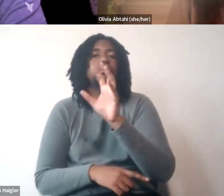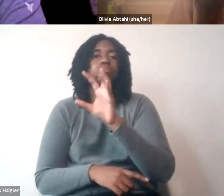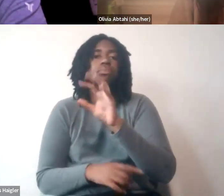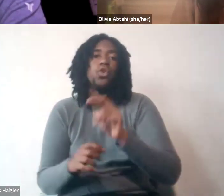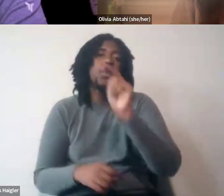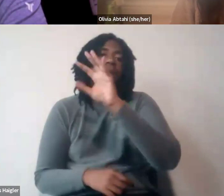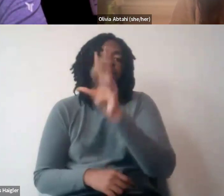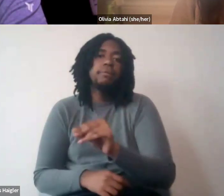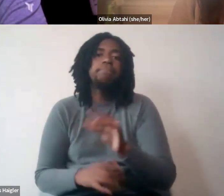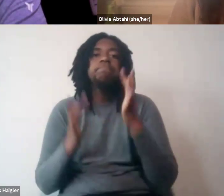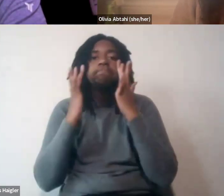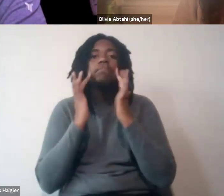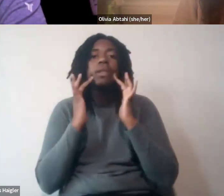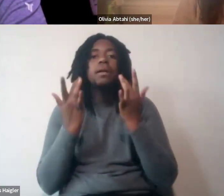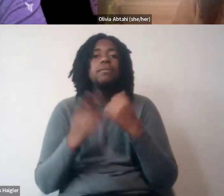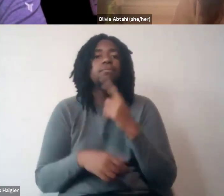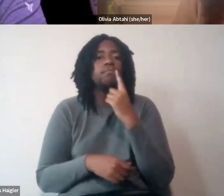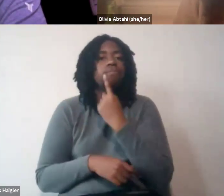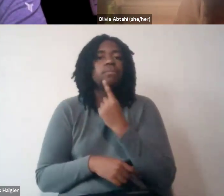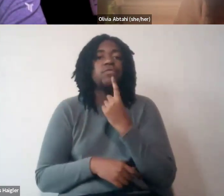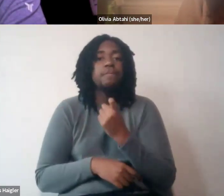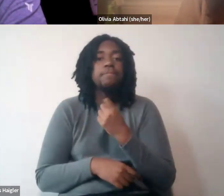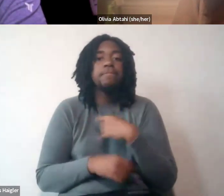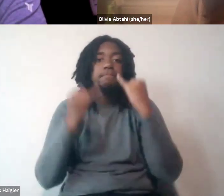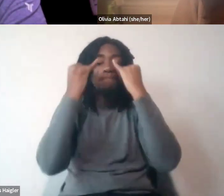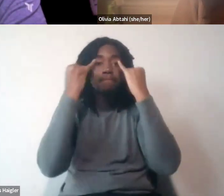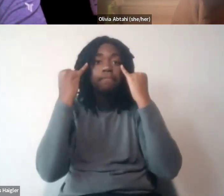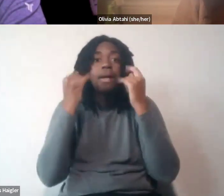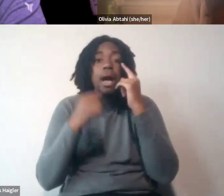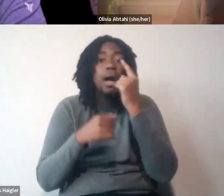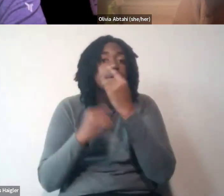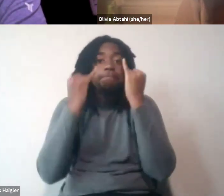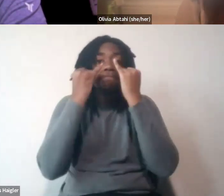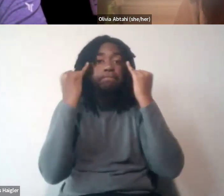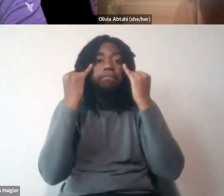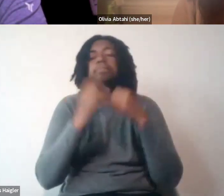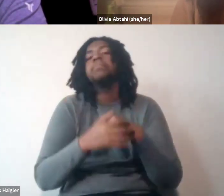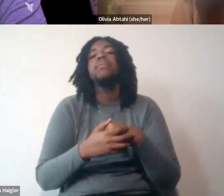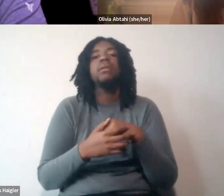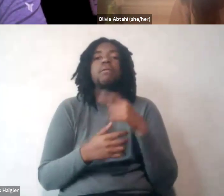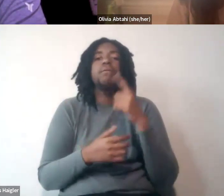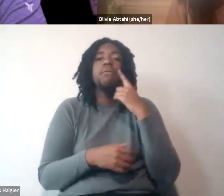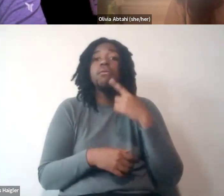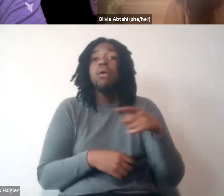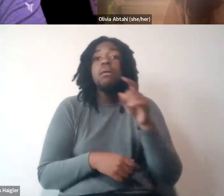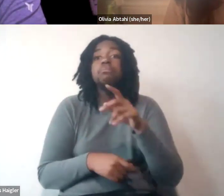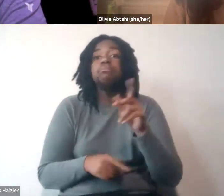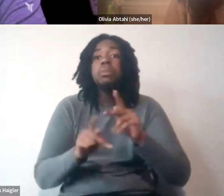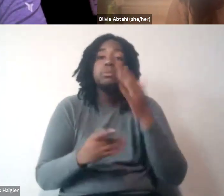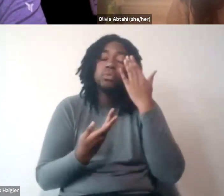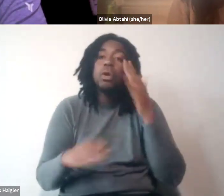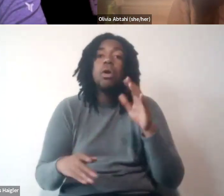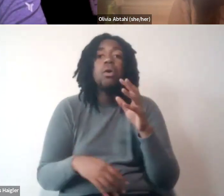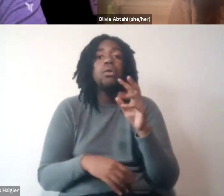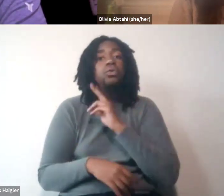tone, with lipstick and eyeliner today. For folks who don't know, Twin Flames follows the story